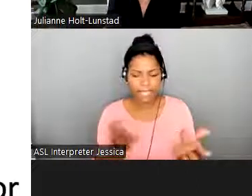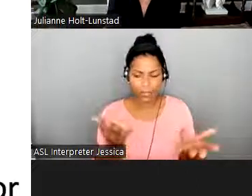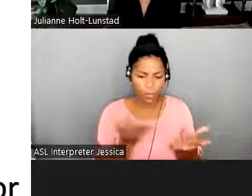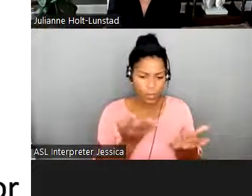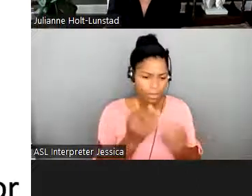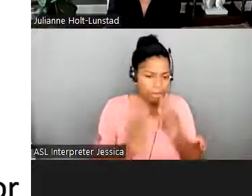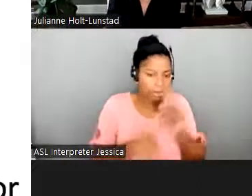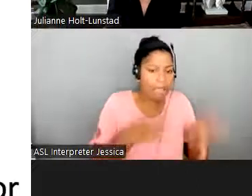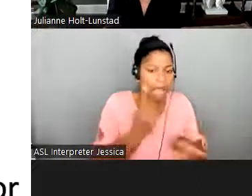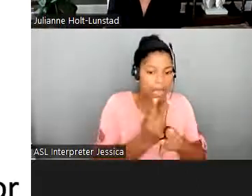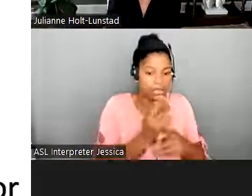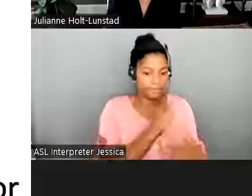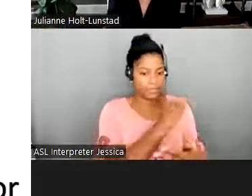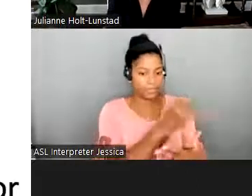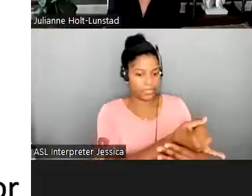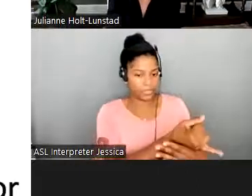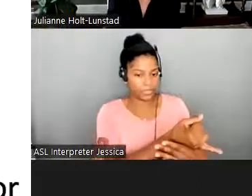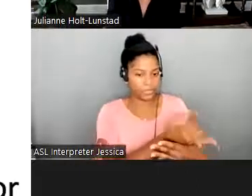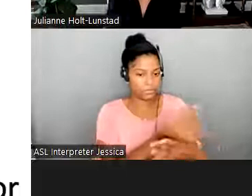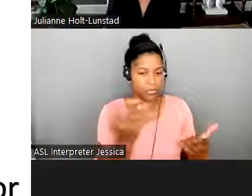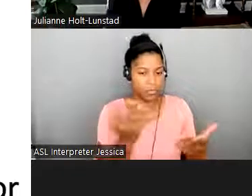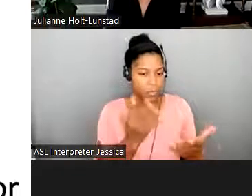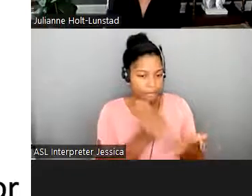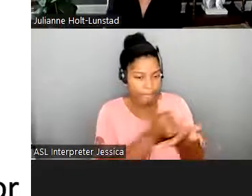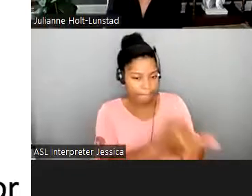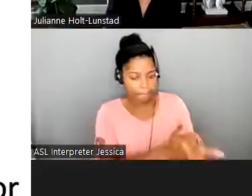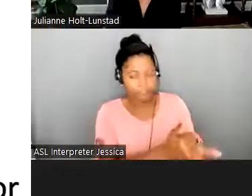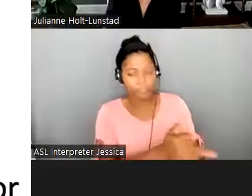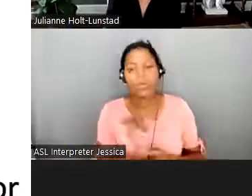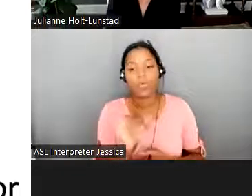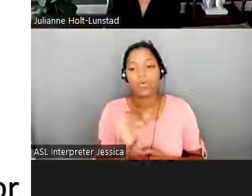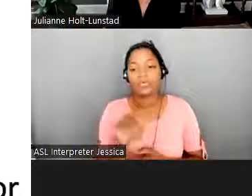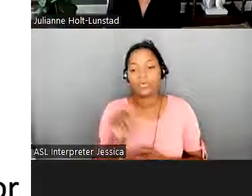context, as well as importantly,